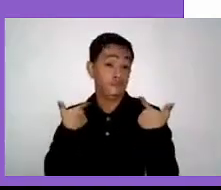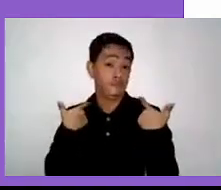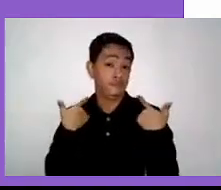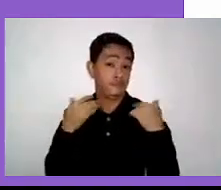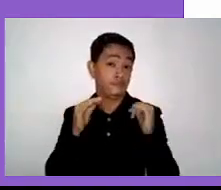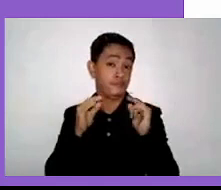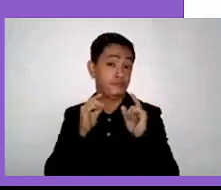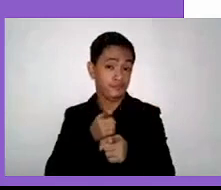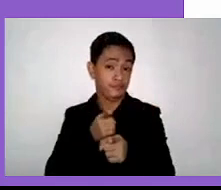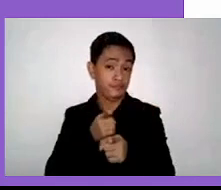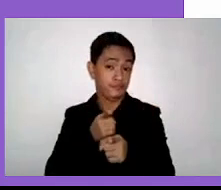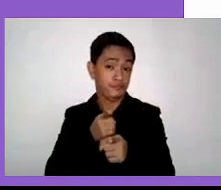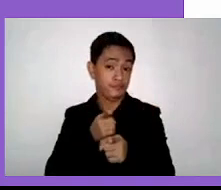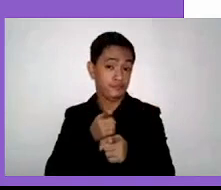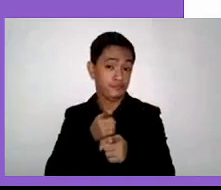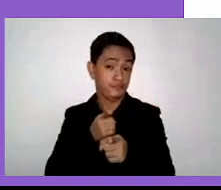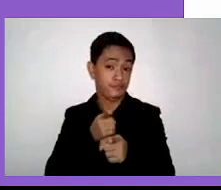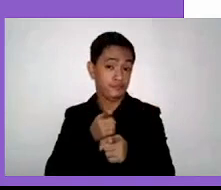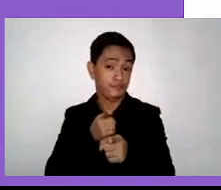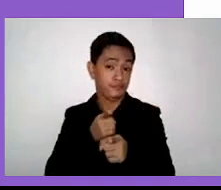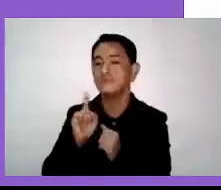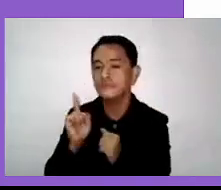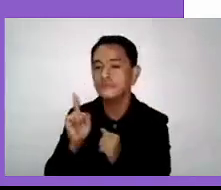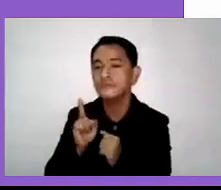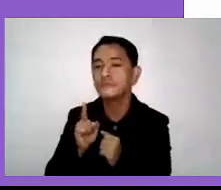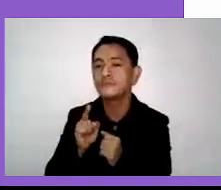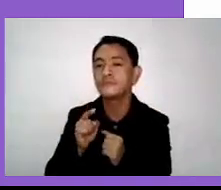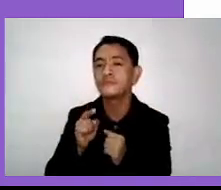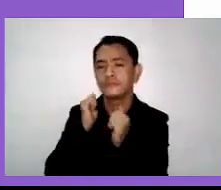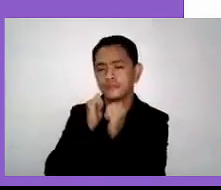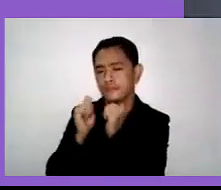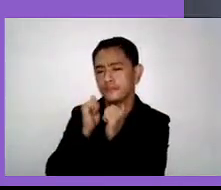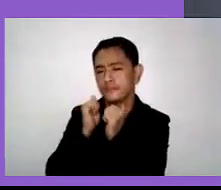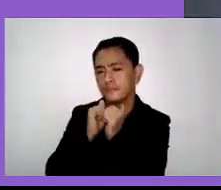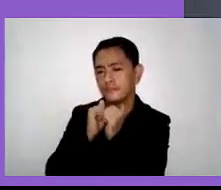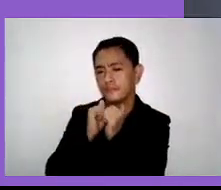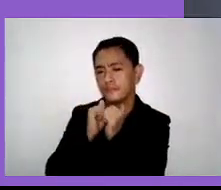What does this imply about reading comprehension?